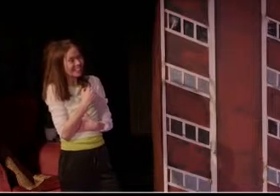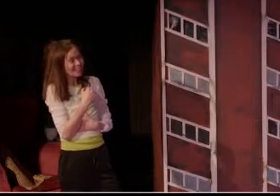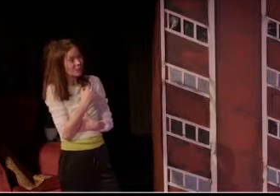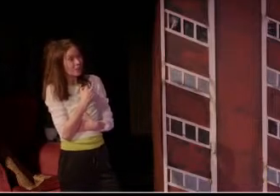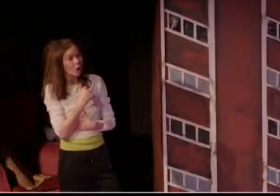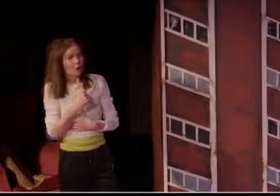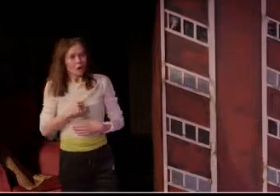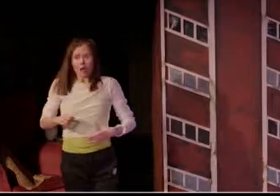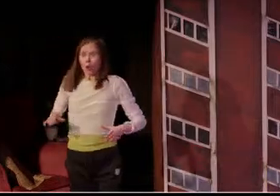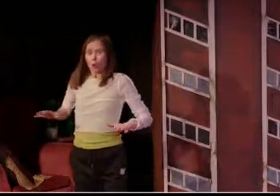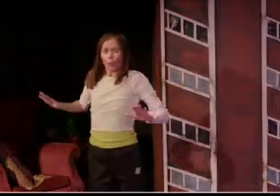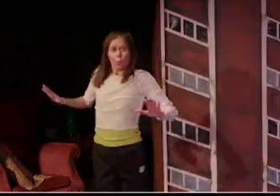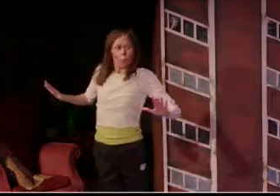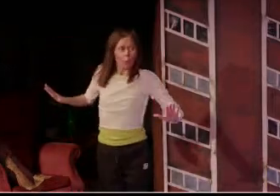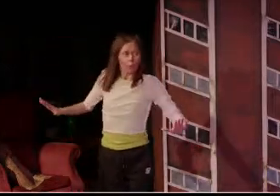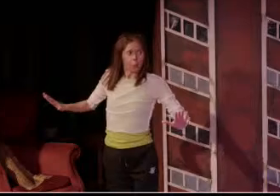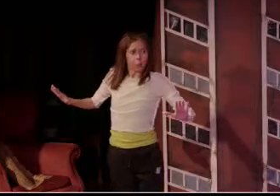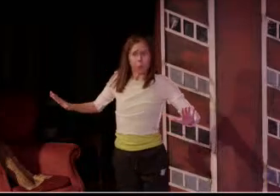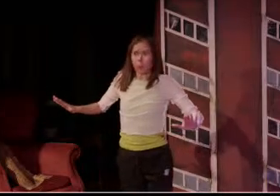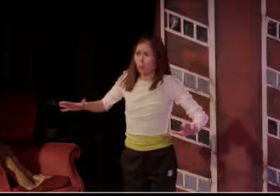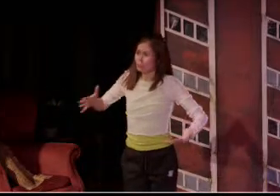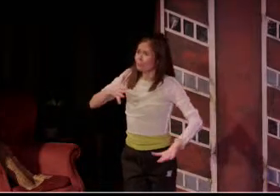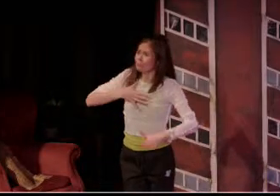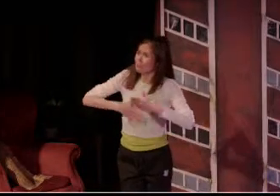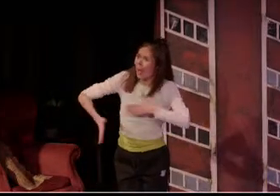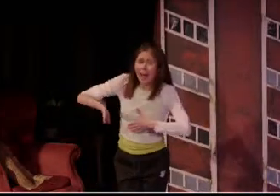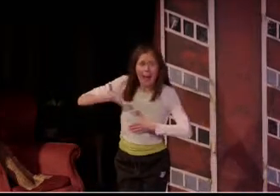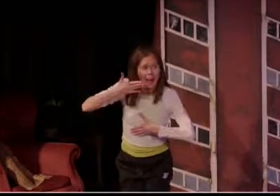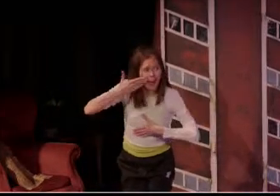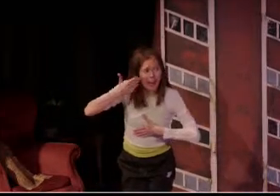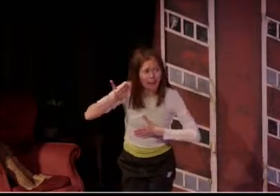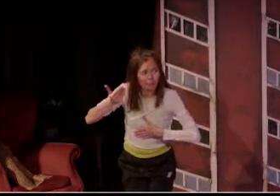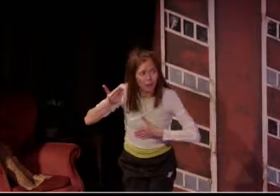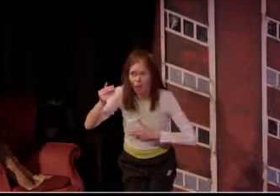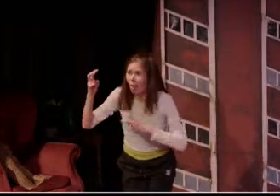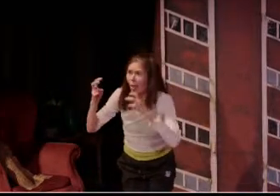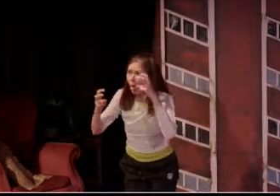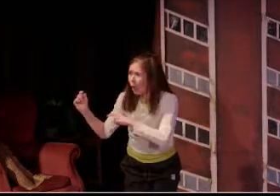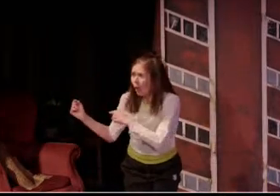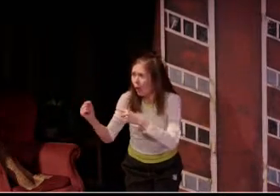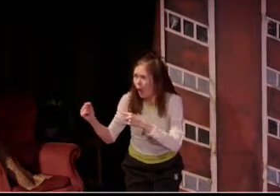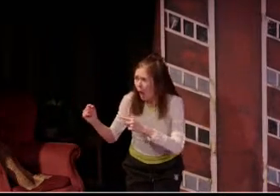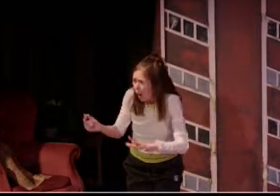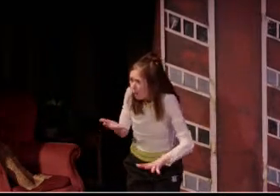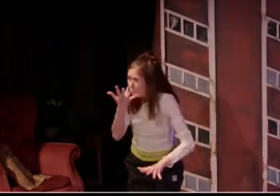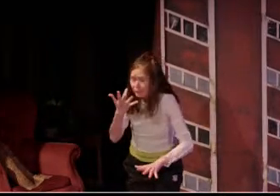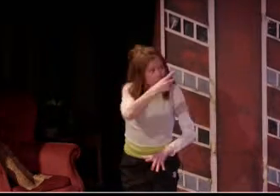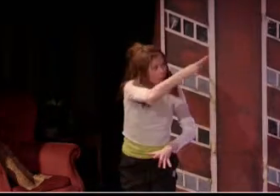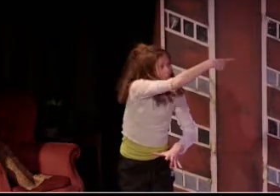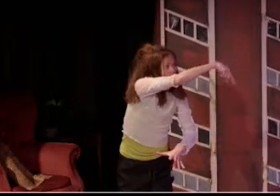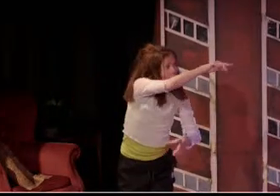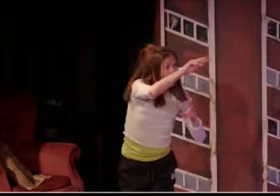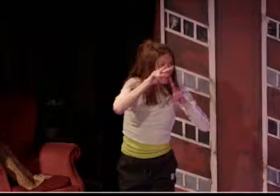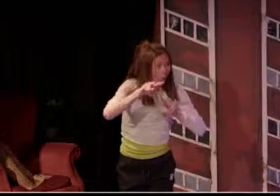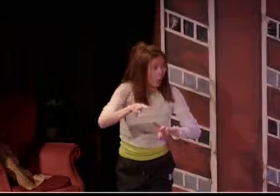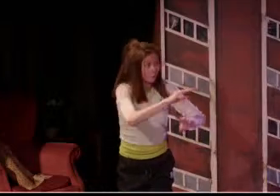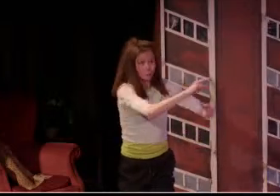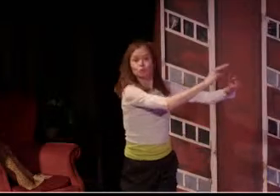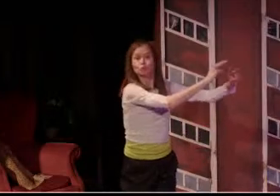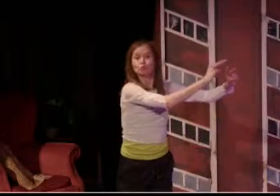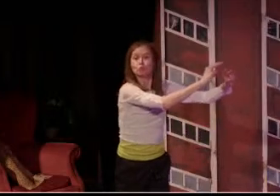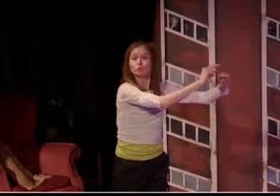No manners left among maids! Why do they speak through the underwear? Must you be tit-tattling in front of our guests? Thank goodness they speak amongst